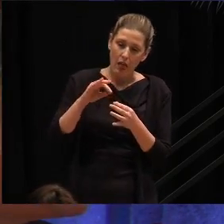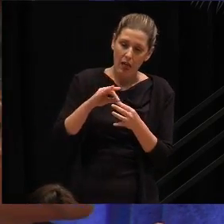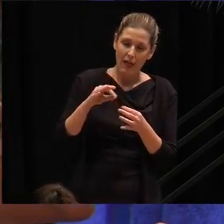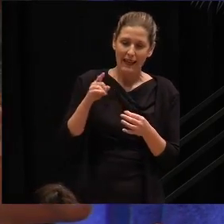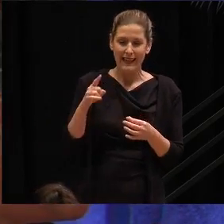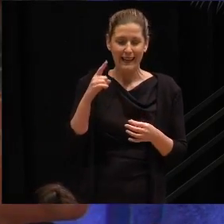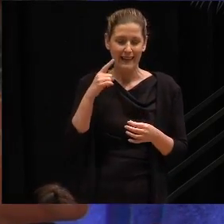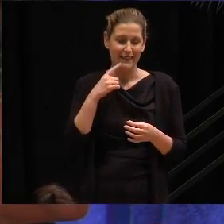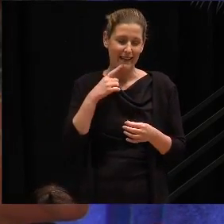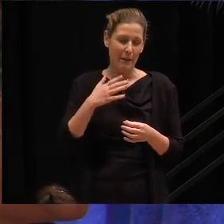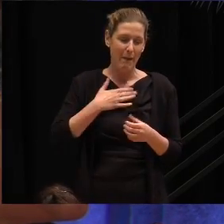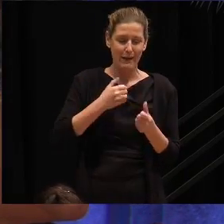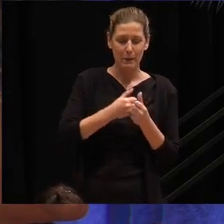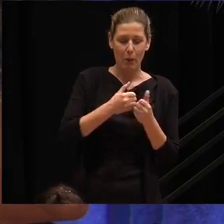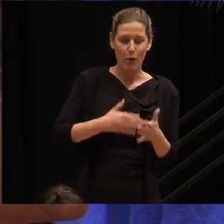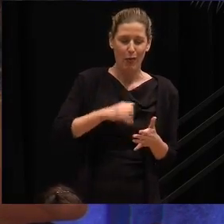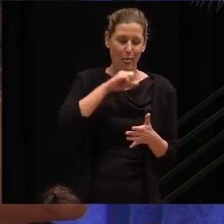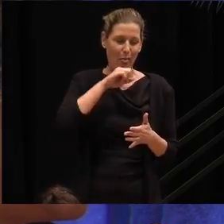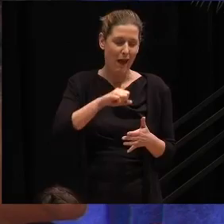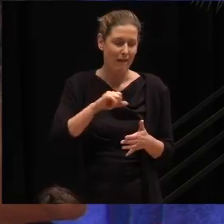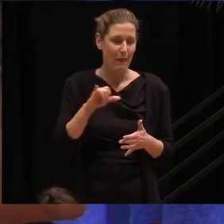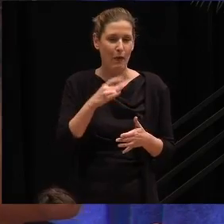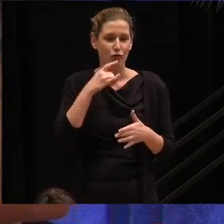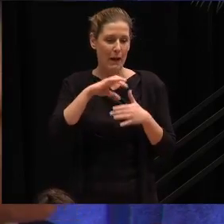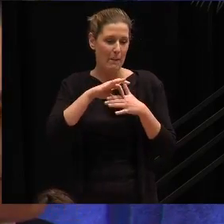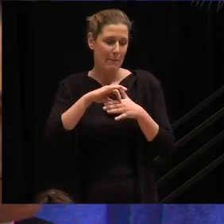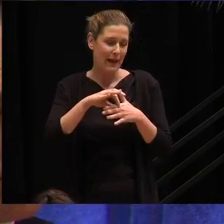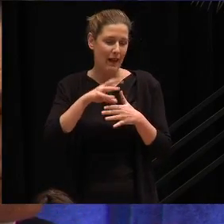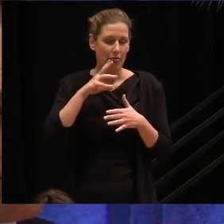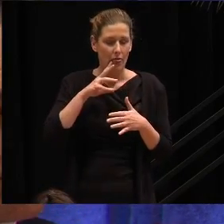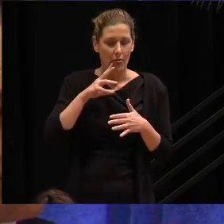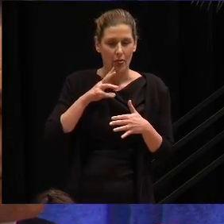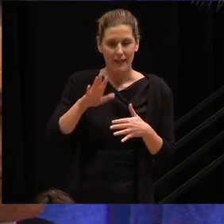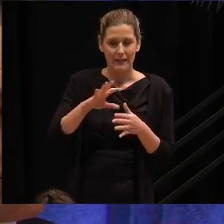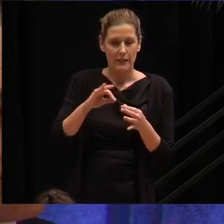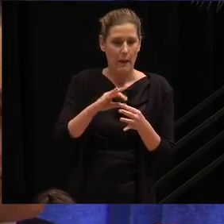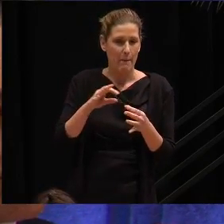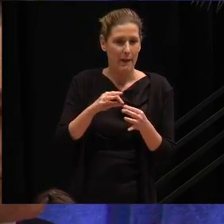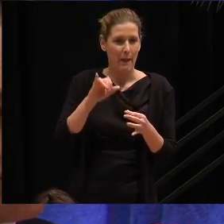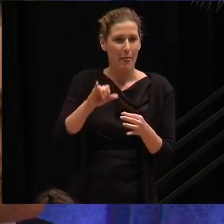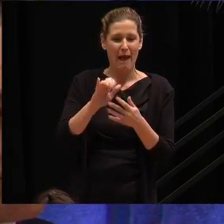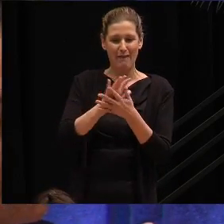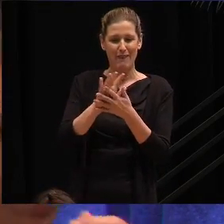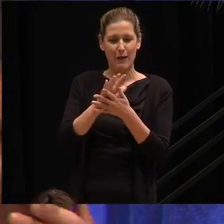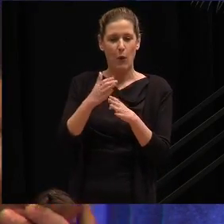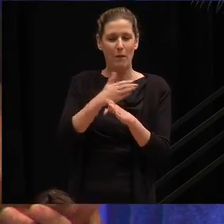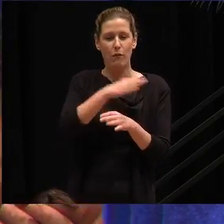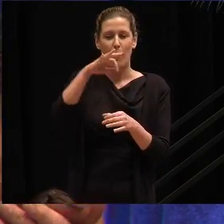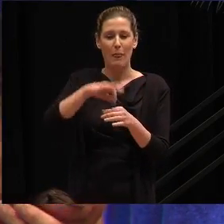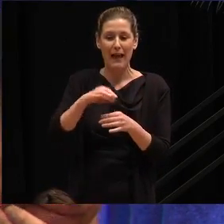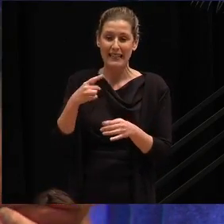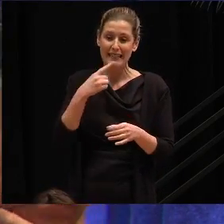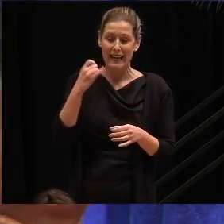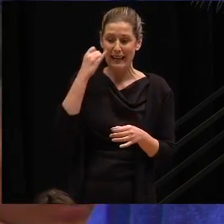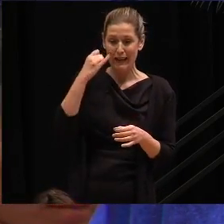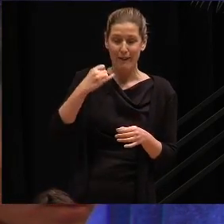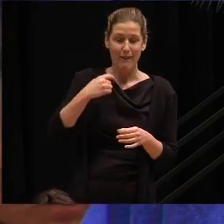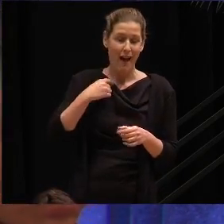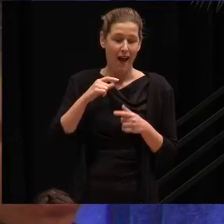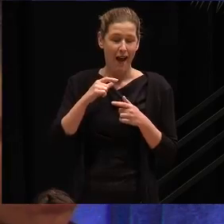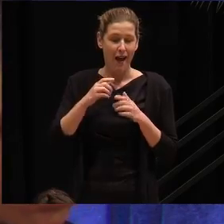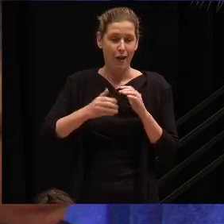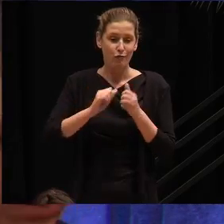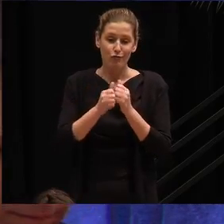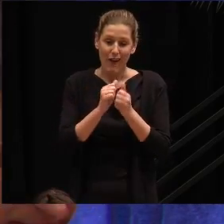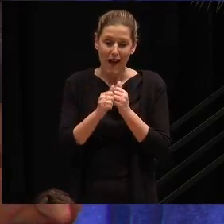base loves it. It's like red meat, right? Just like that video that he said, the video before he was elected where he said, if I ever run, I'm going to run as a